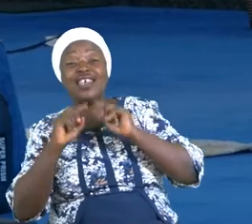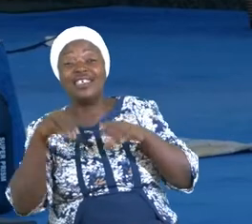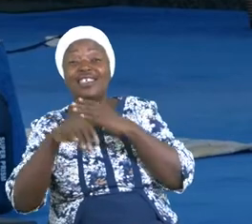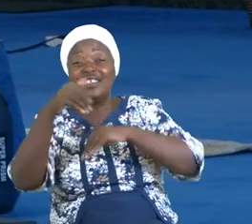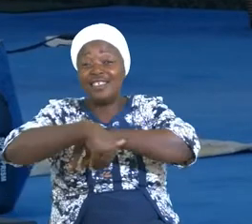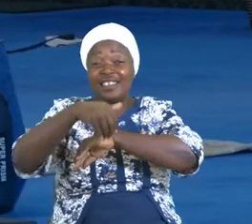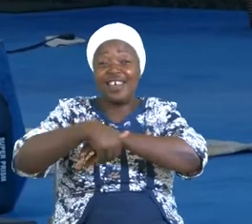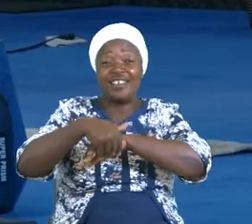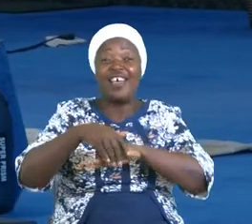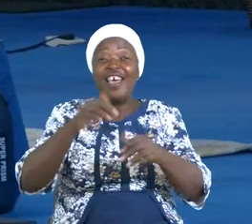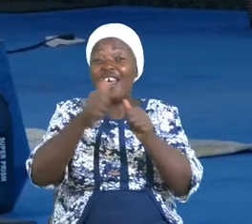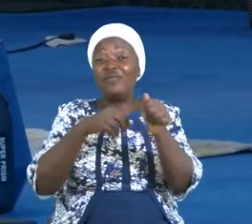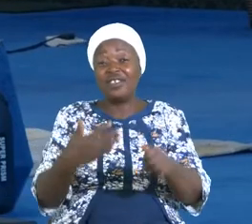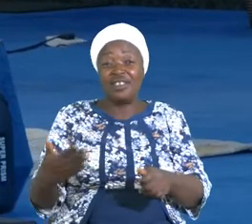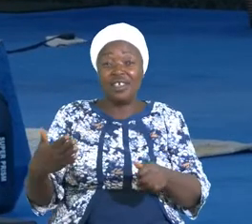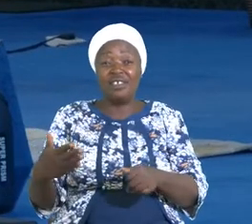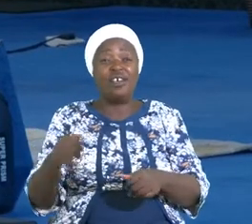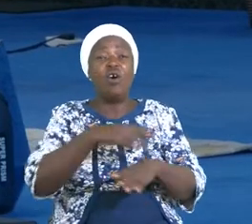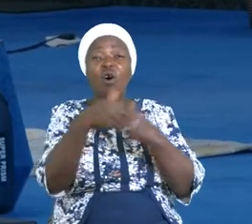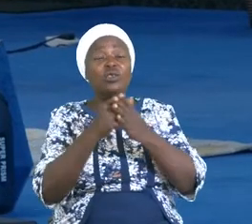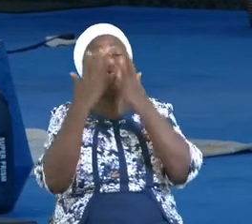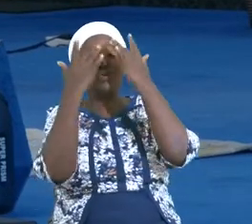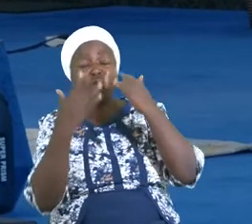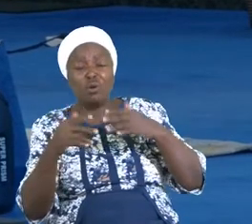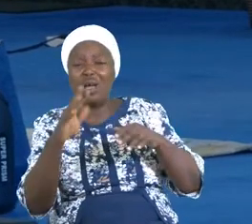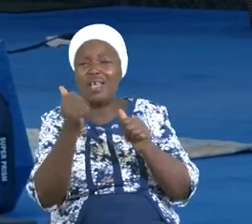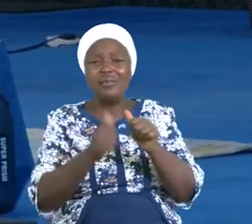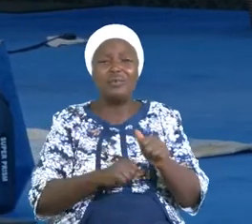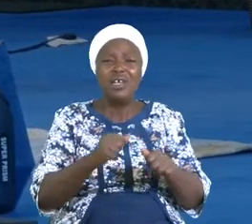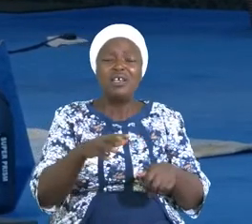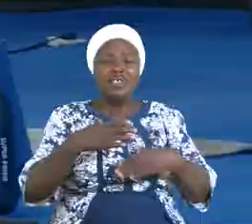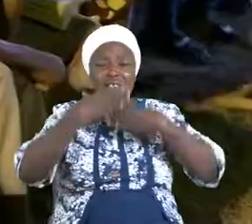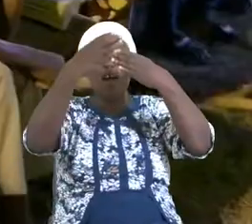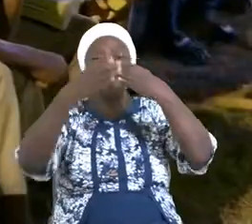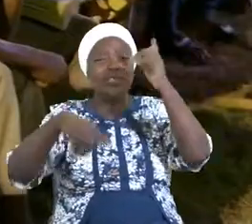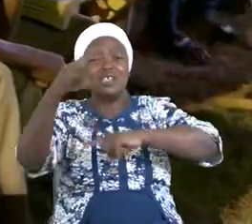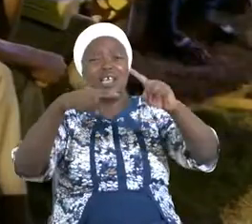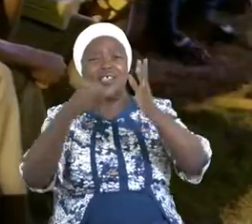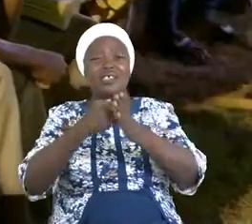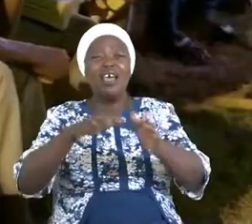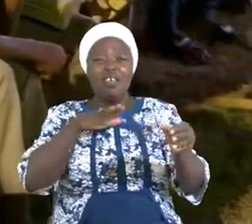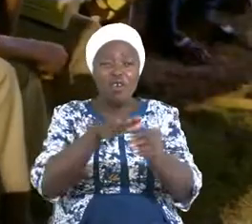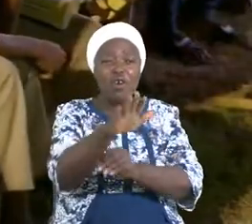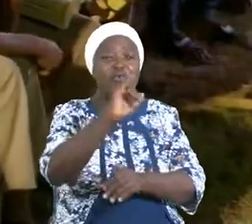all everything, all the sorrow, help me shout, enough is enough.